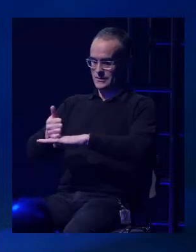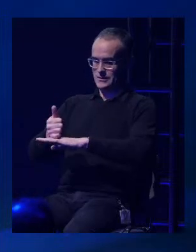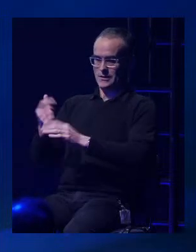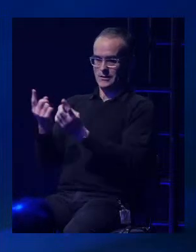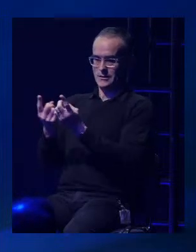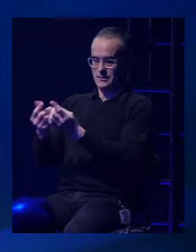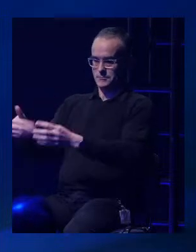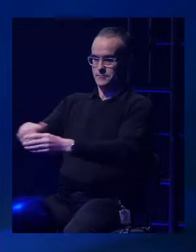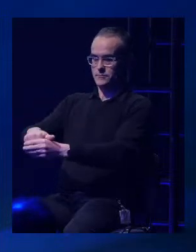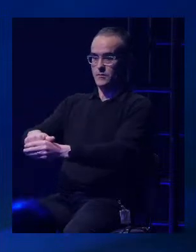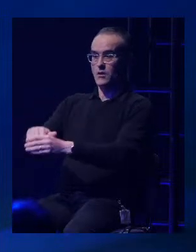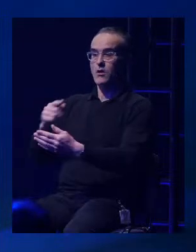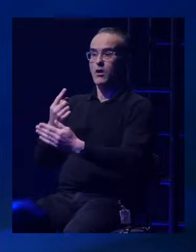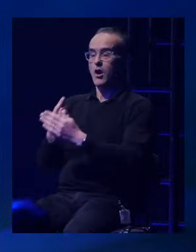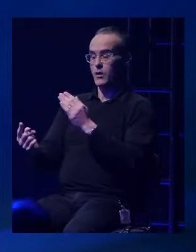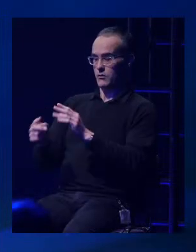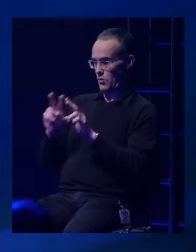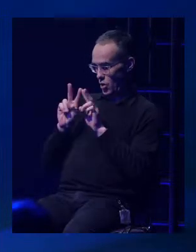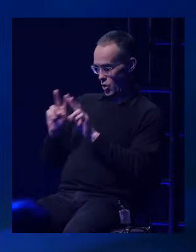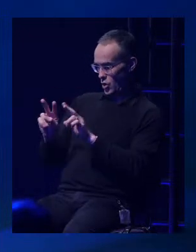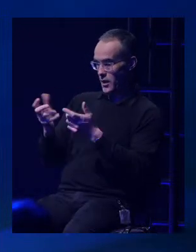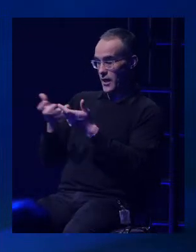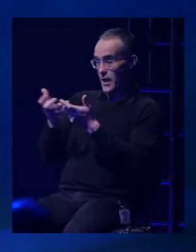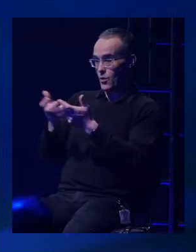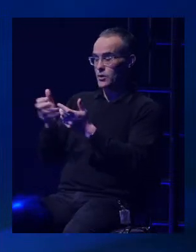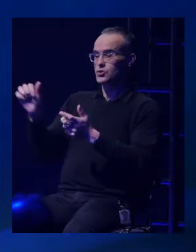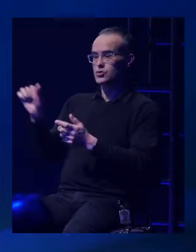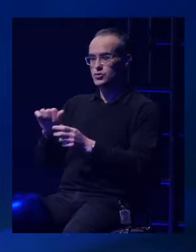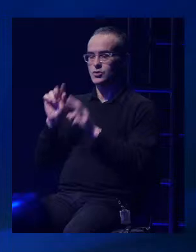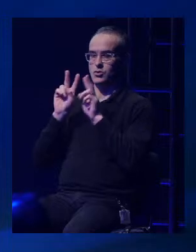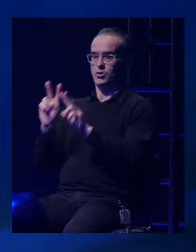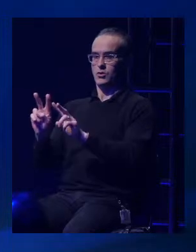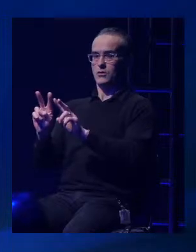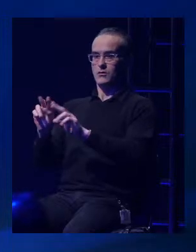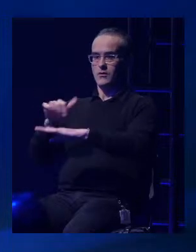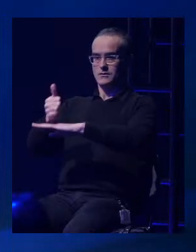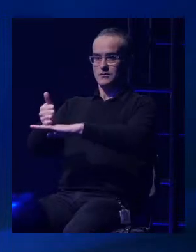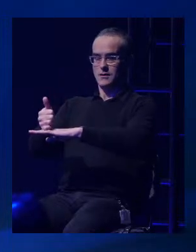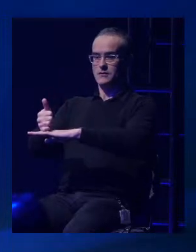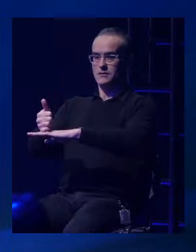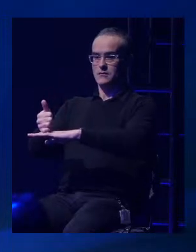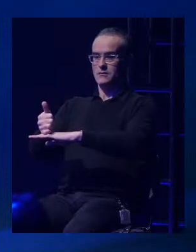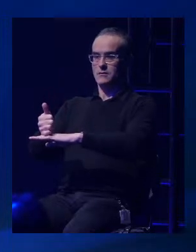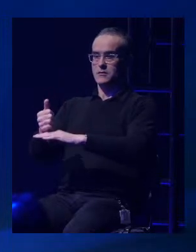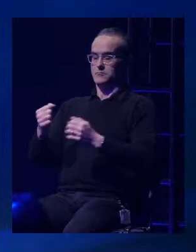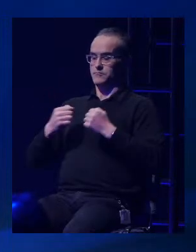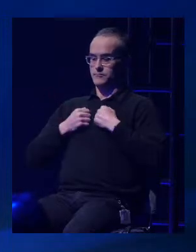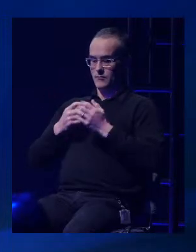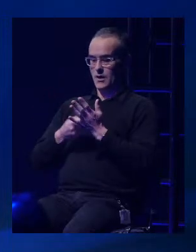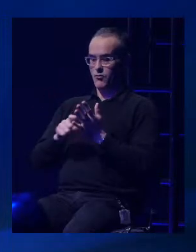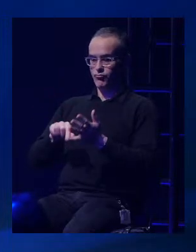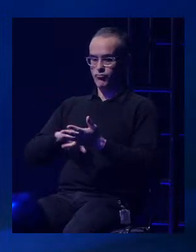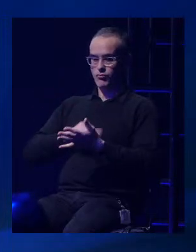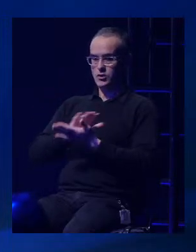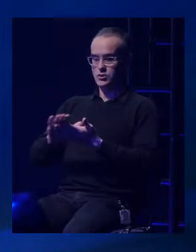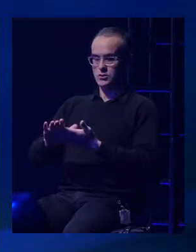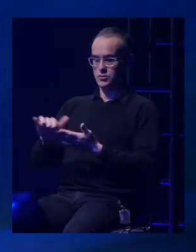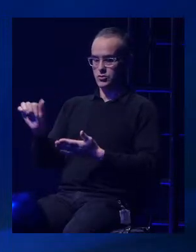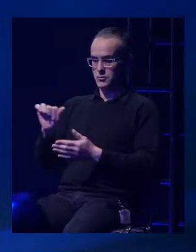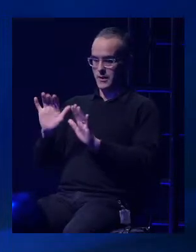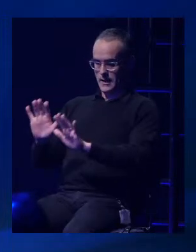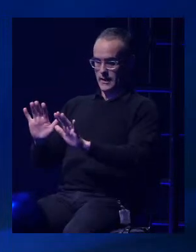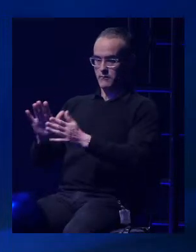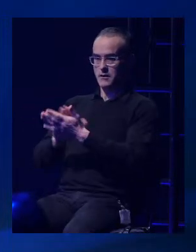to see how it should look on set without actually changing anything. Our rushes should all be untouched, but at that highest